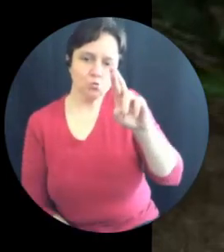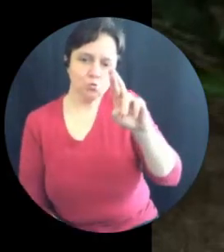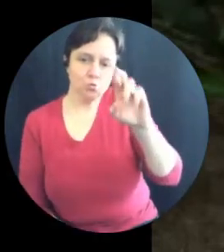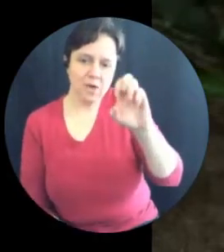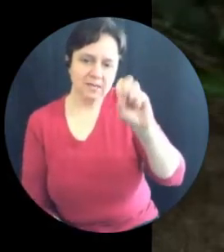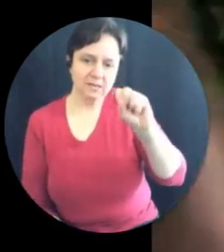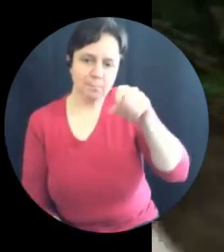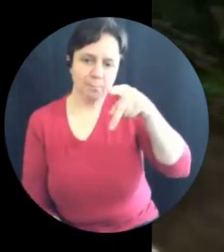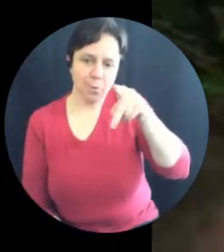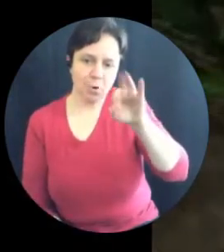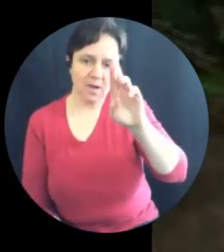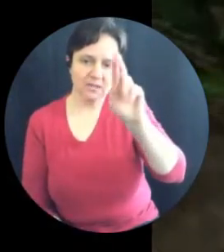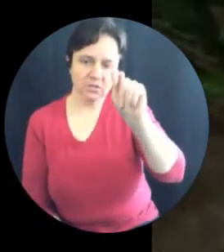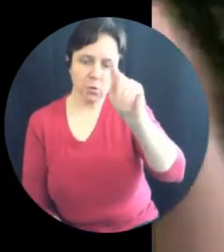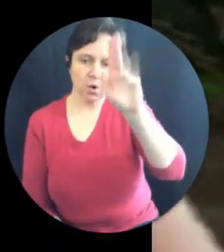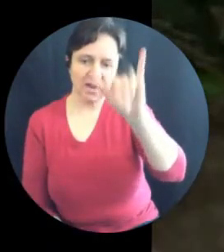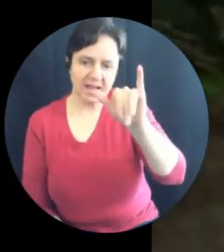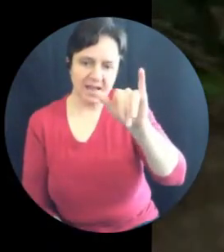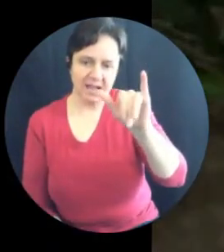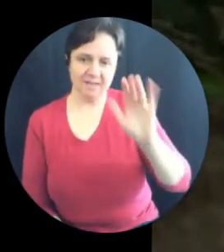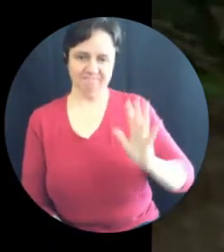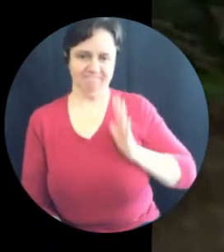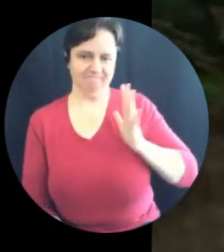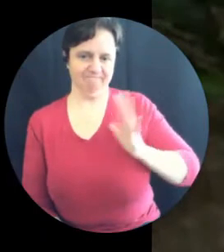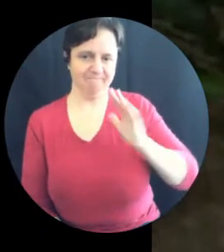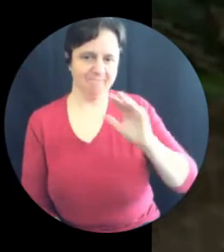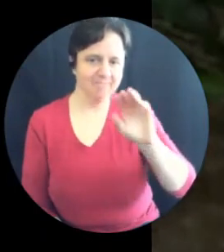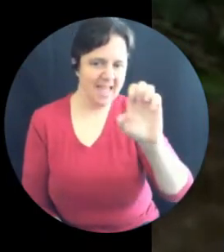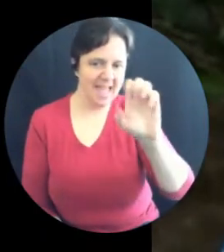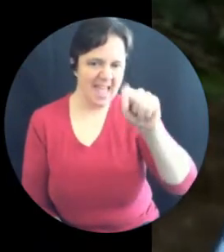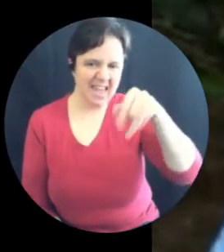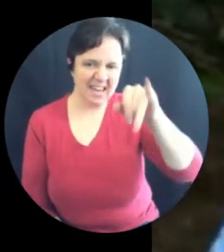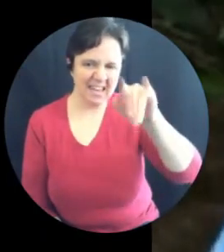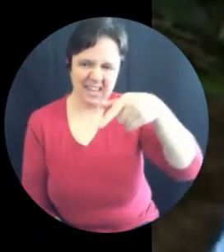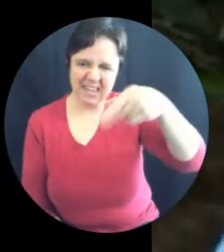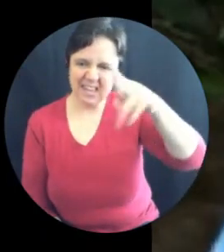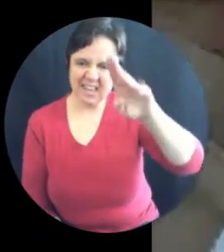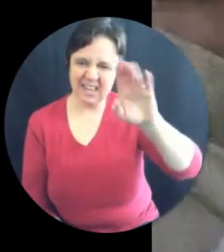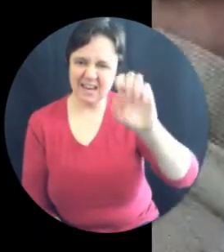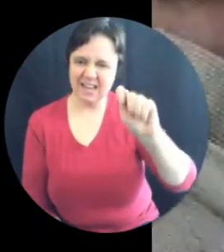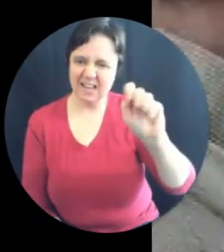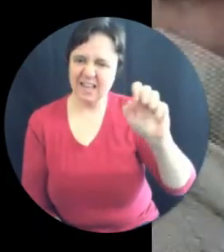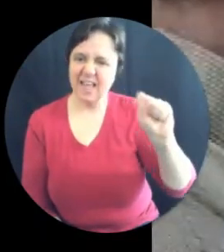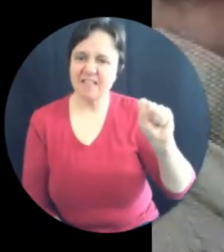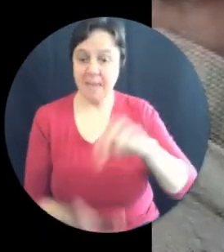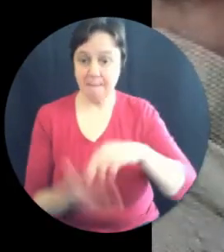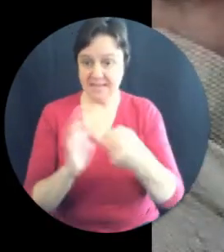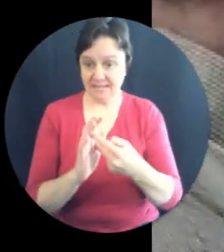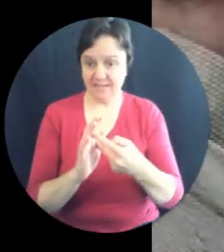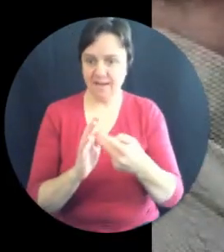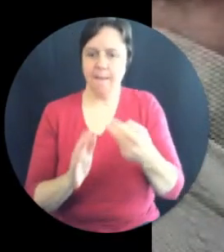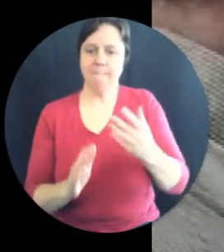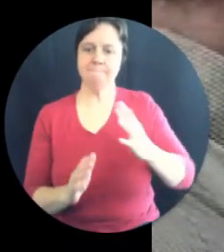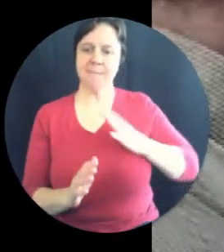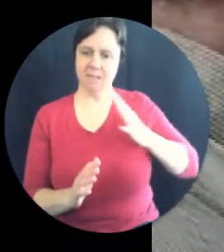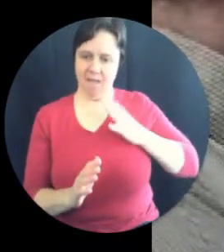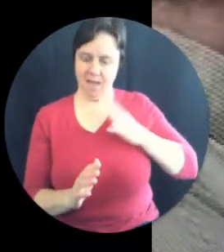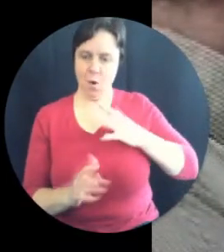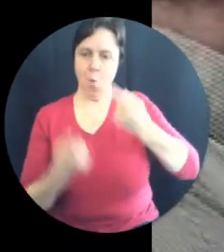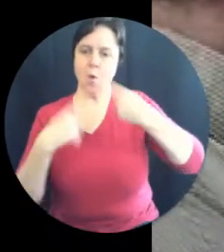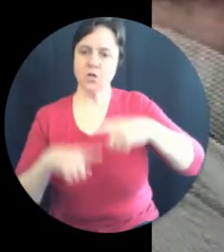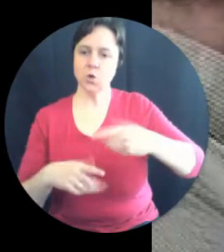just coughing or sneezing into the room, which, by the way, have you ever seen an actuation of this where you